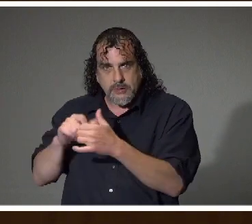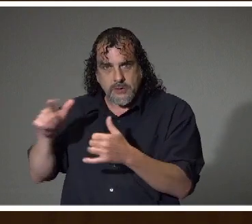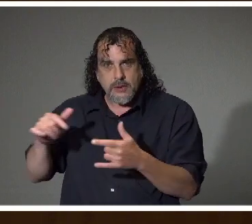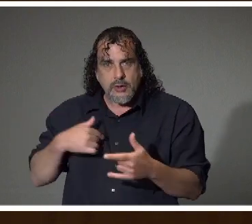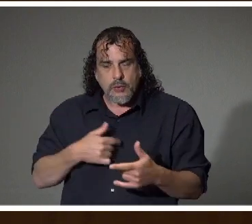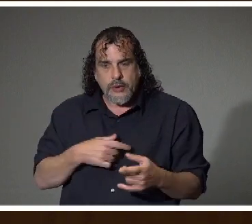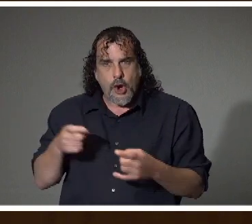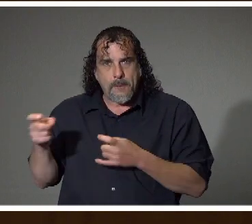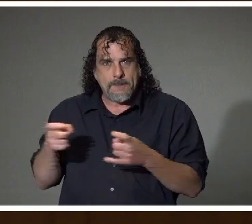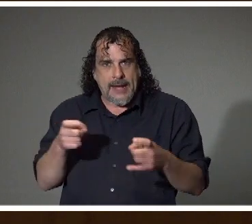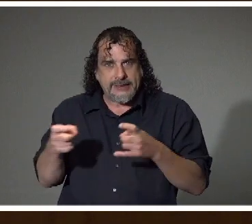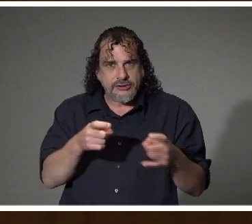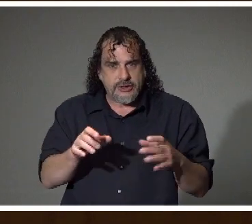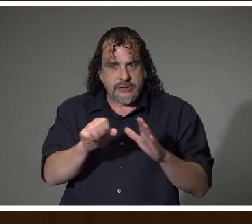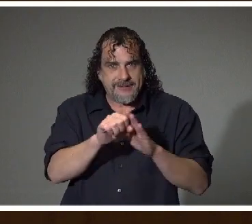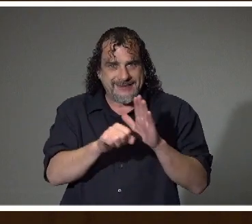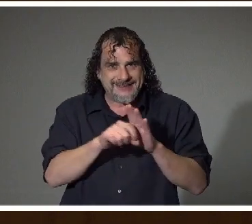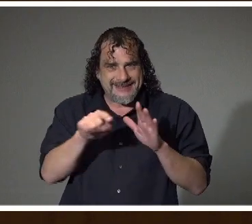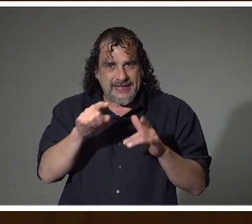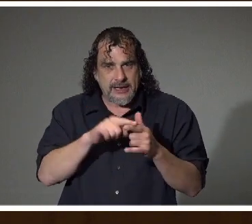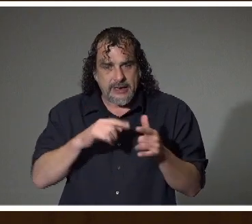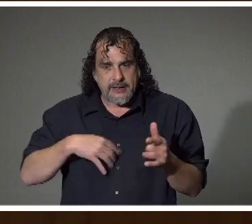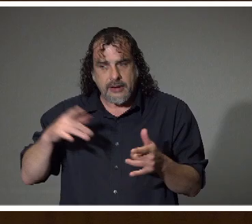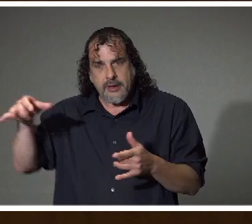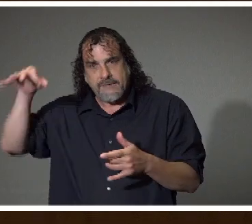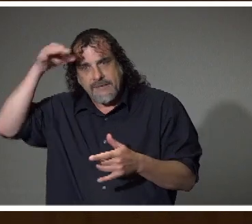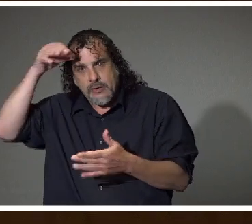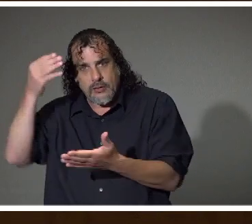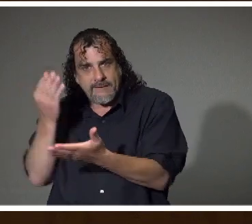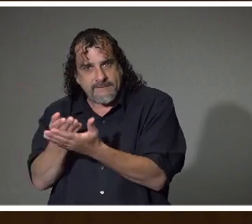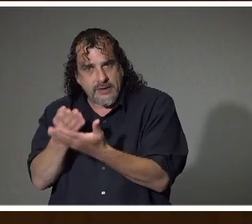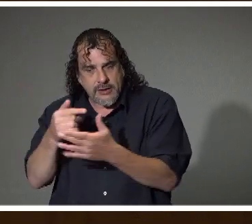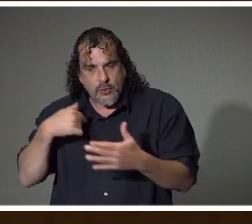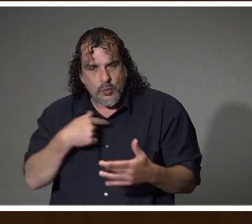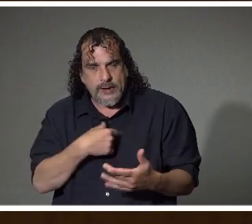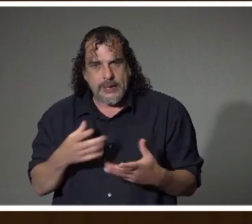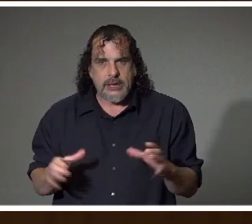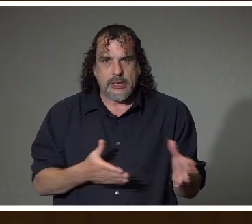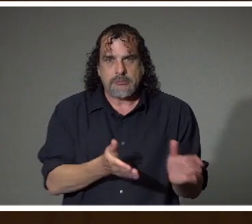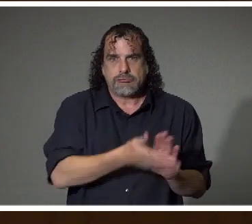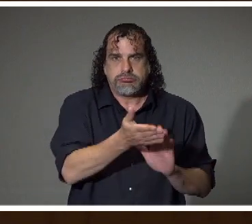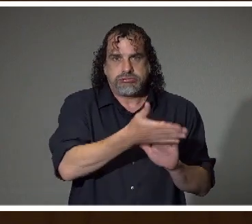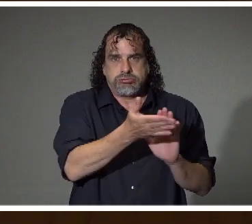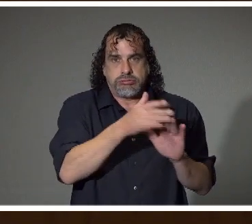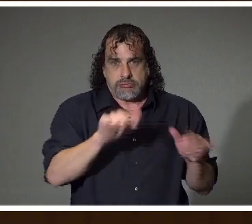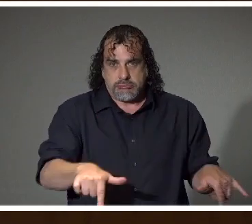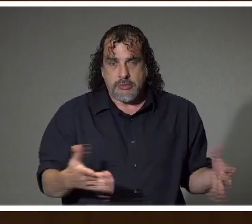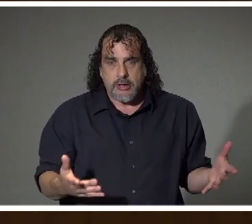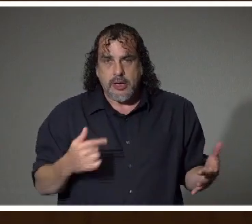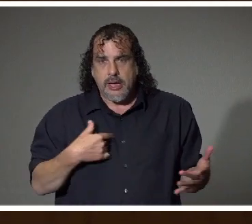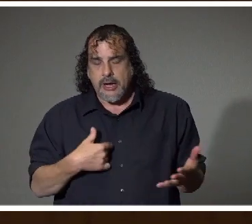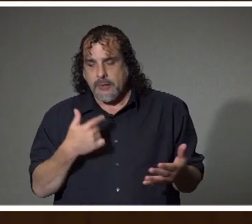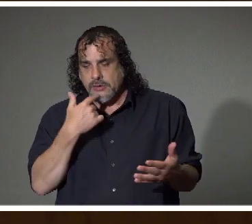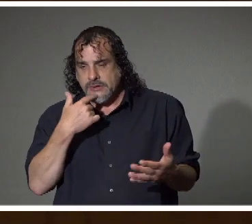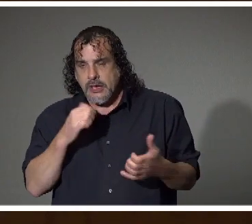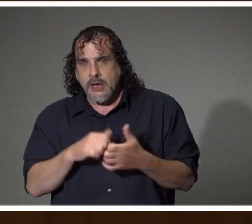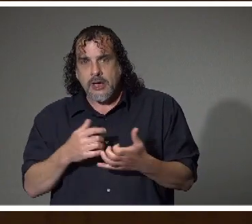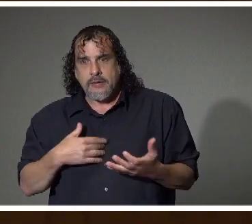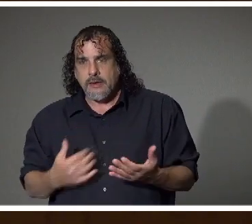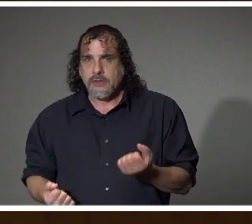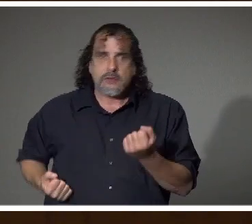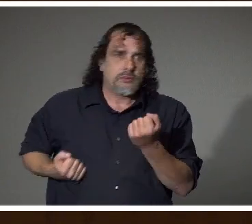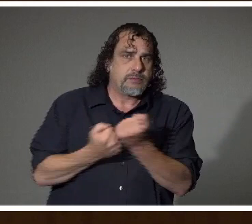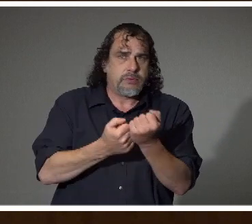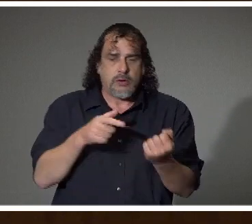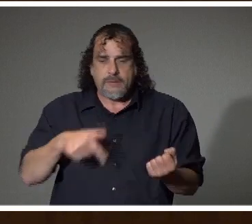managed, locally executed, and federally funded. And just want to thank everyone. The outflow of support to